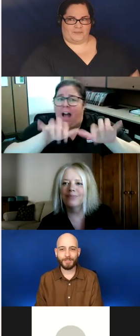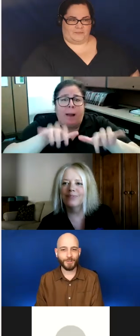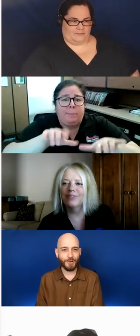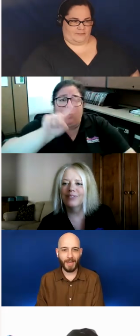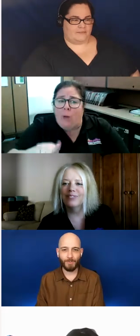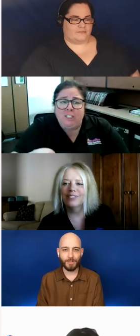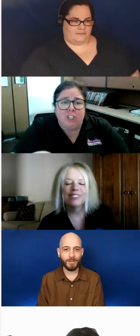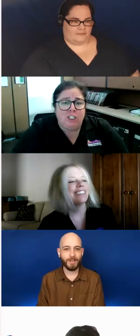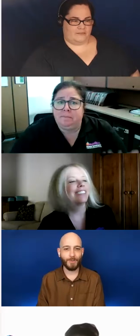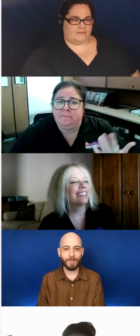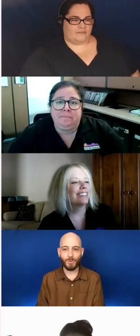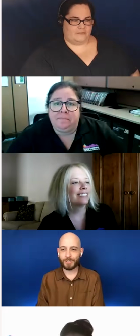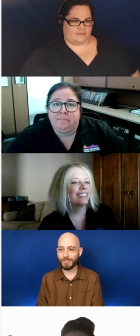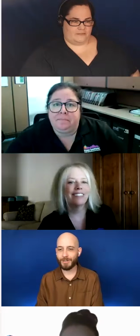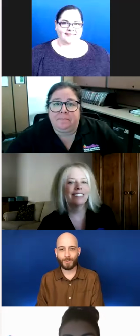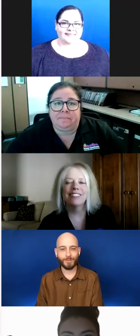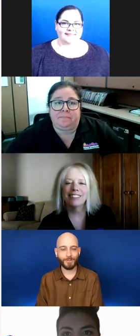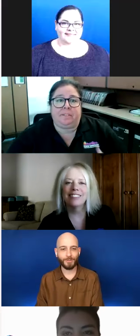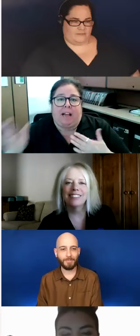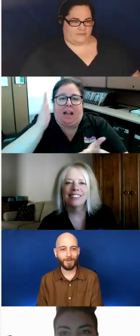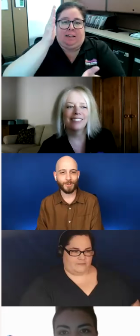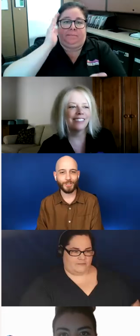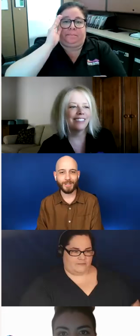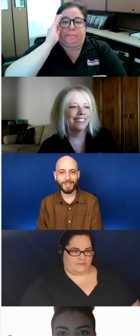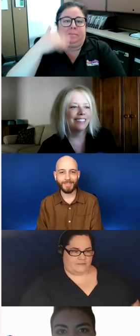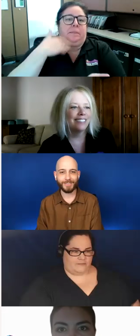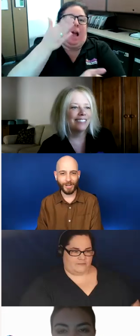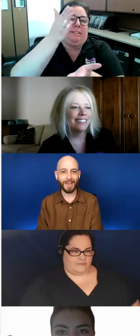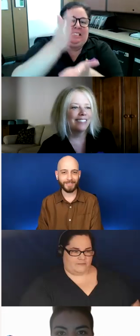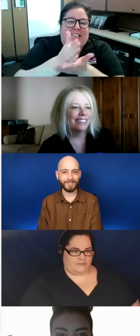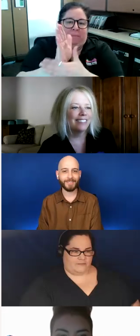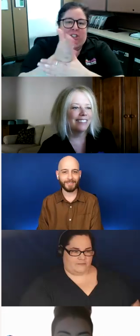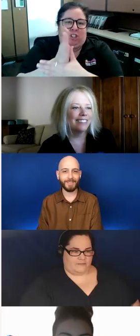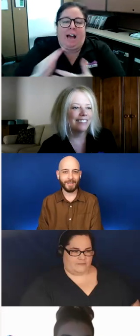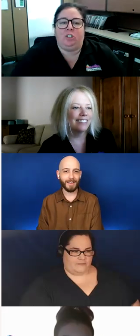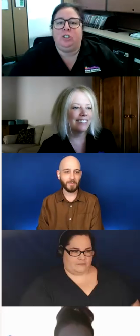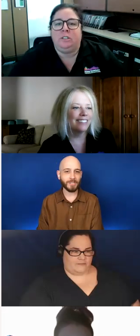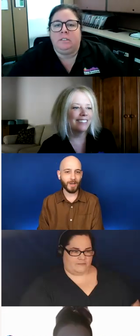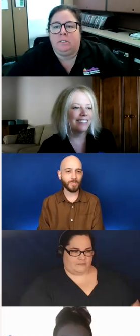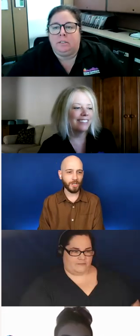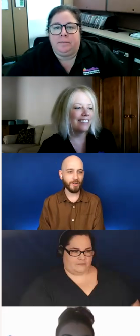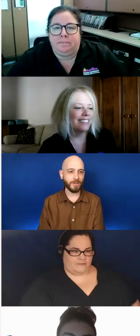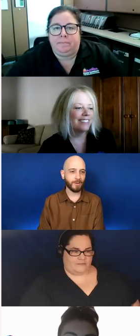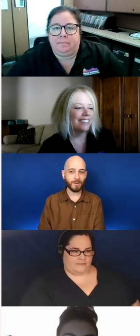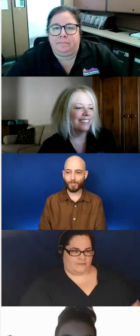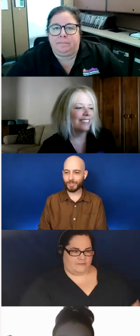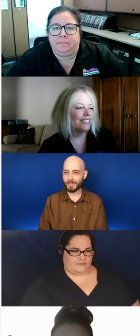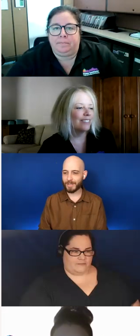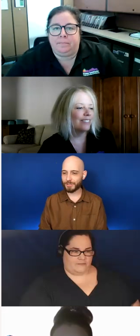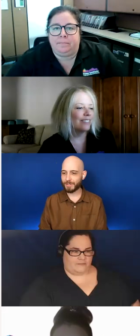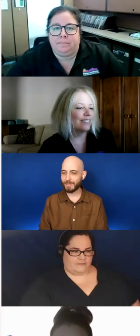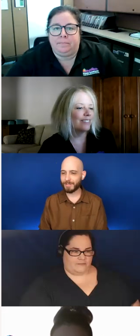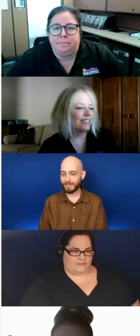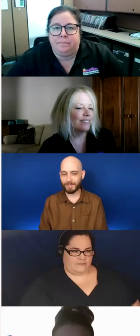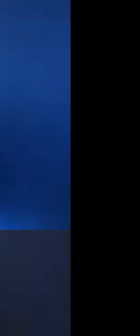Feel free to turn your cameras on if you have a question, or also type the question in chat. I'm going to stop sharing